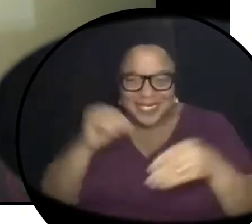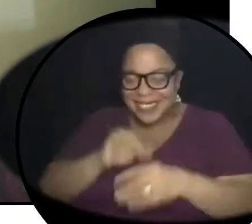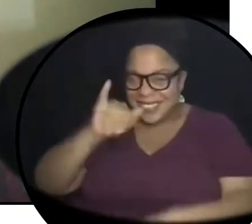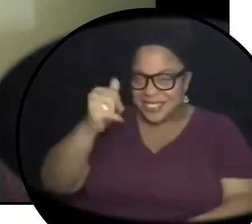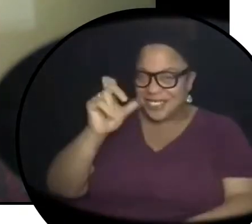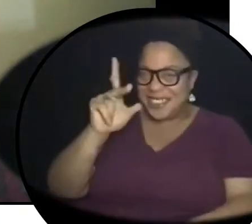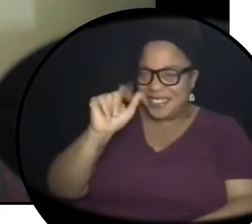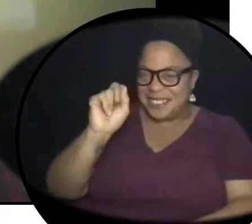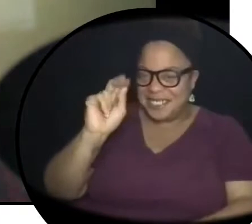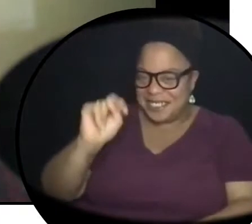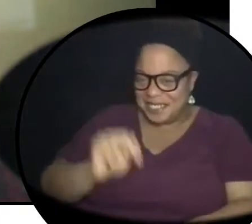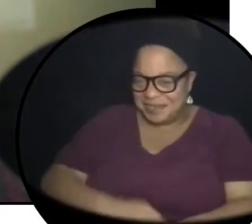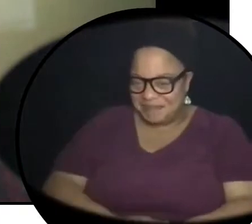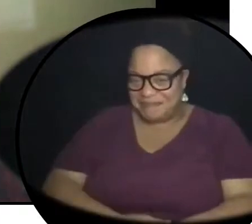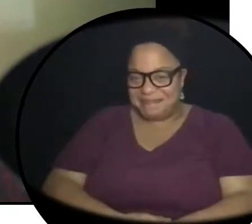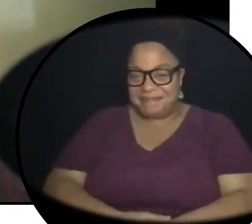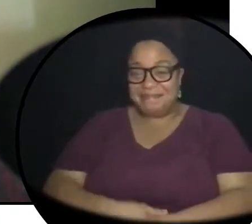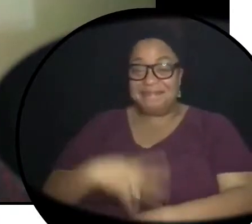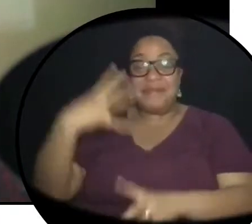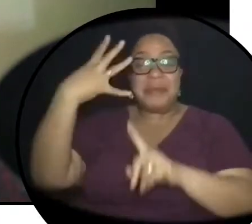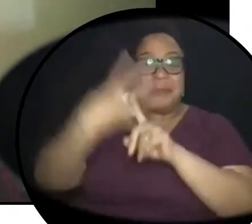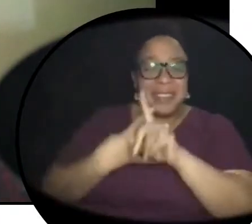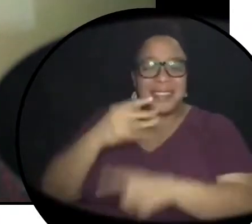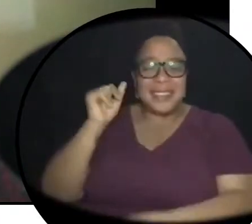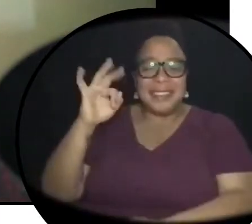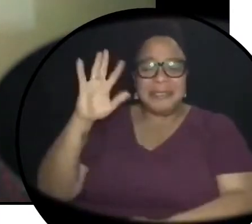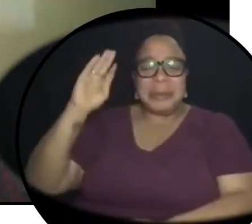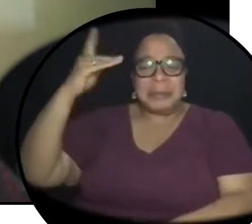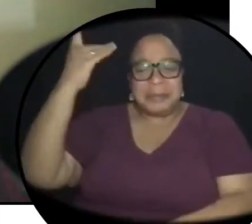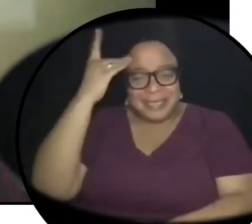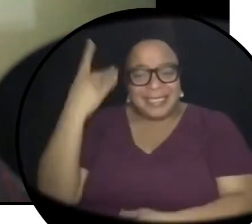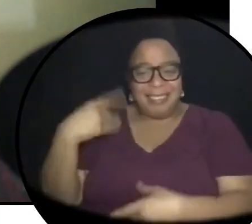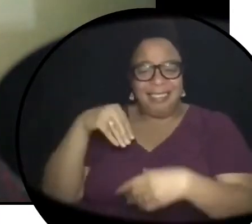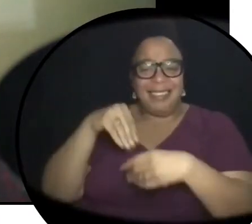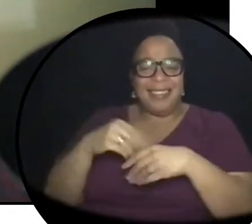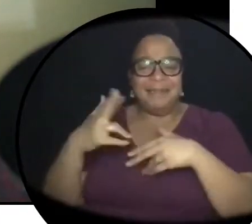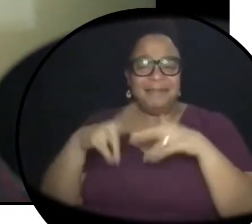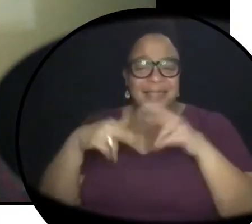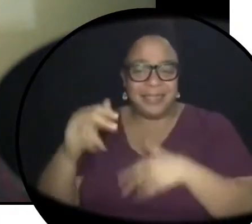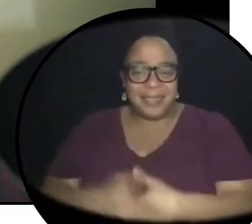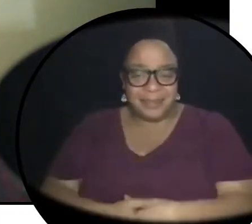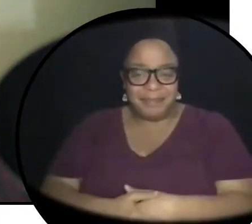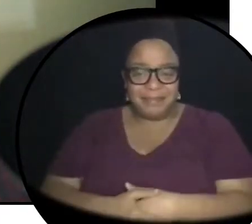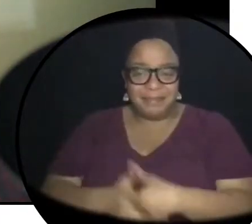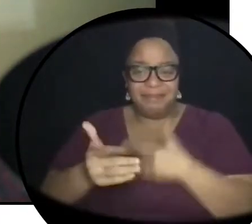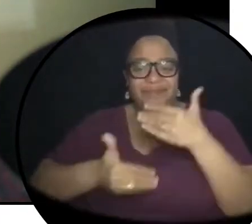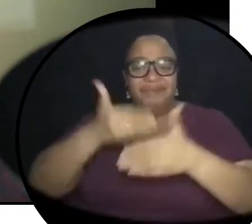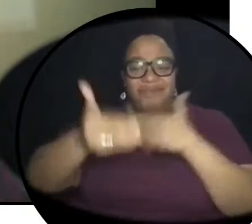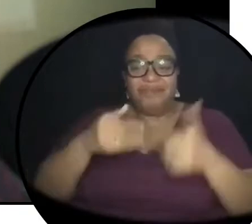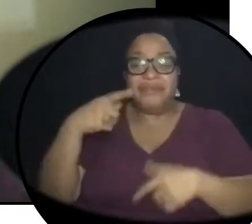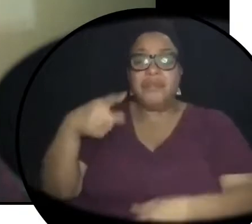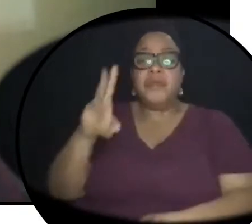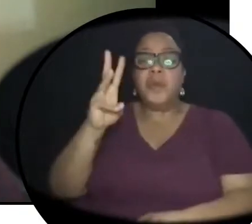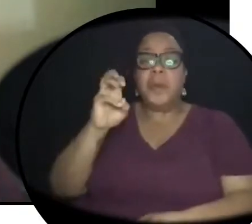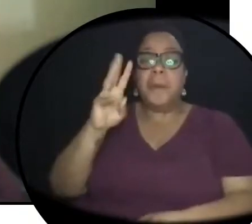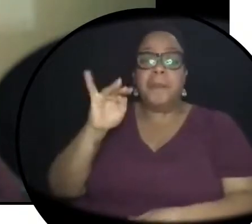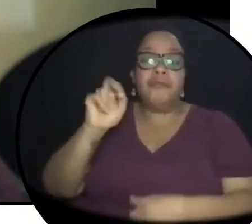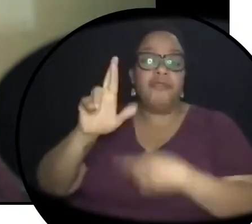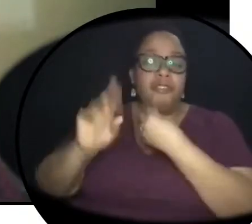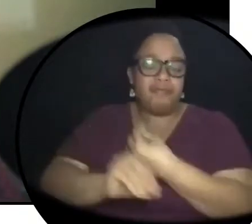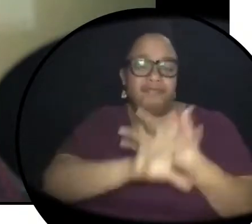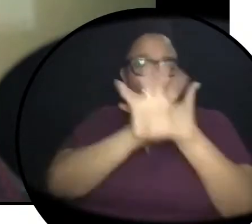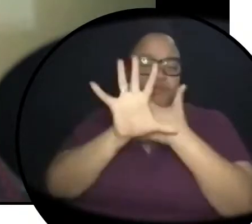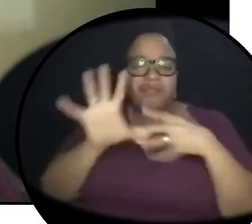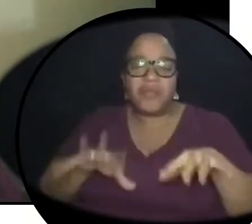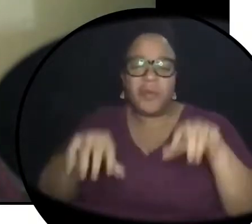Haymarket Books will cover the themes for the upcoming month. So Haymarket Books is an independent, radical,